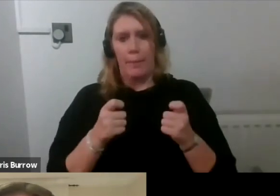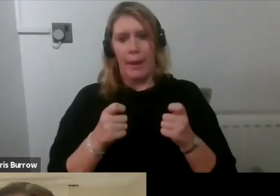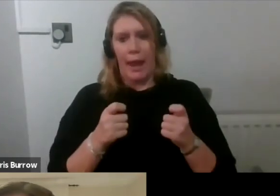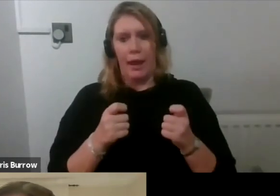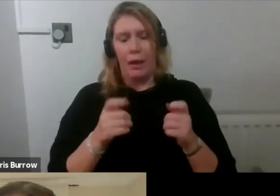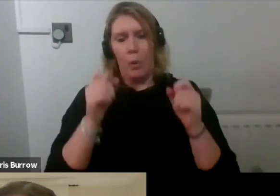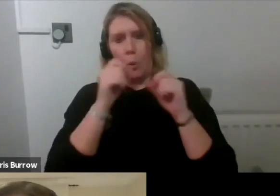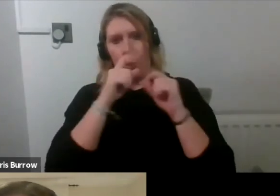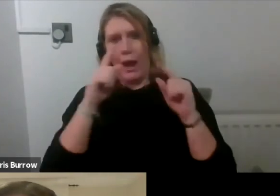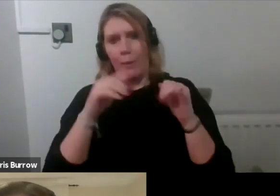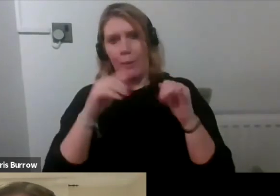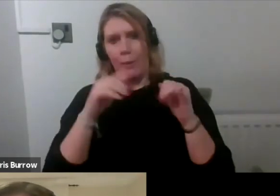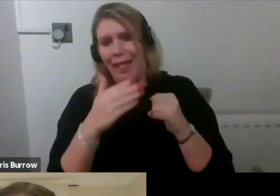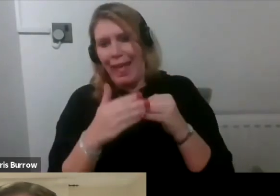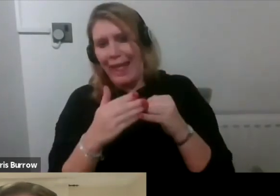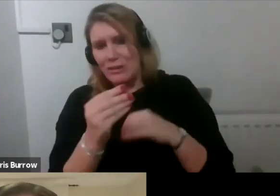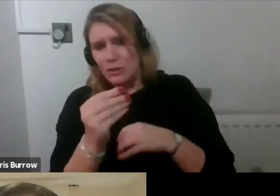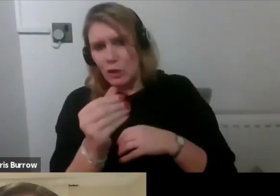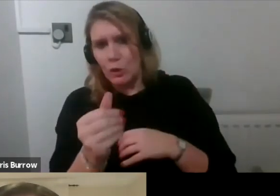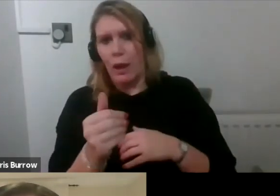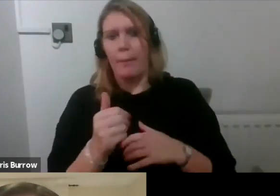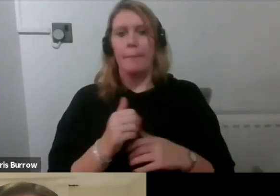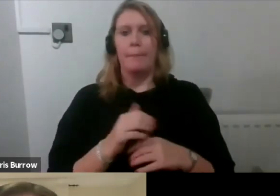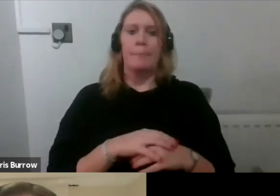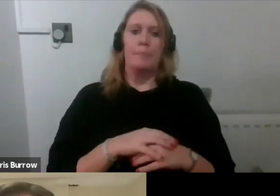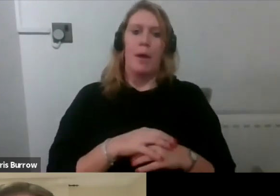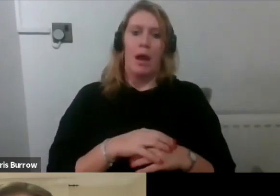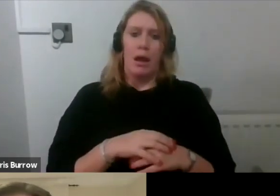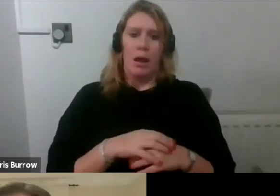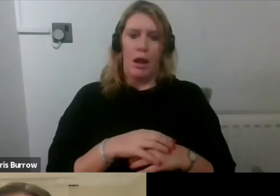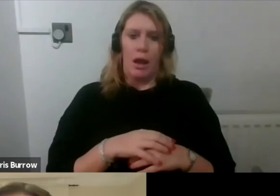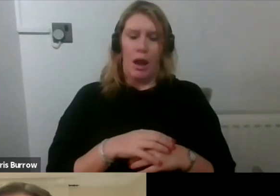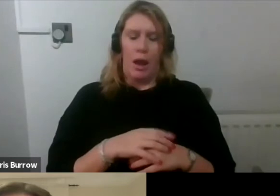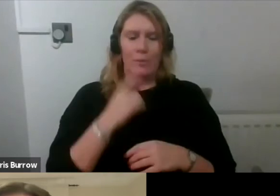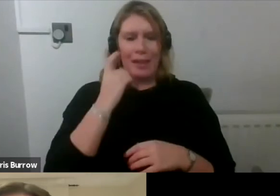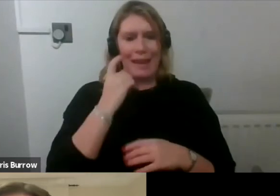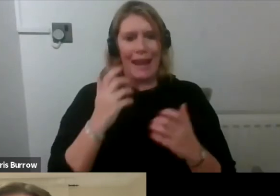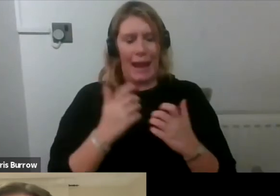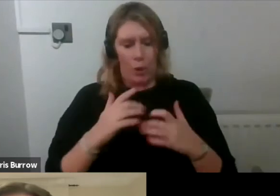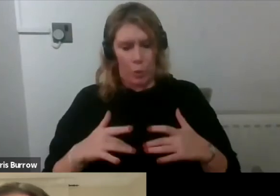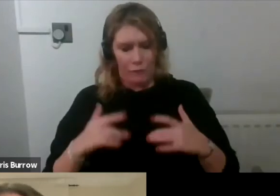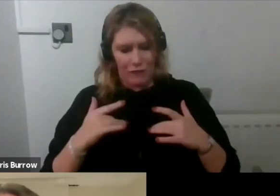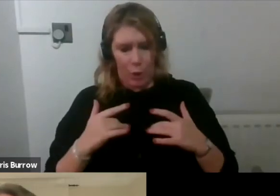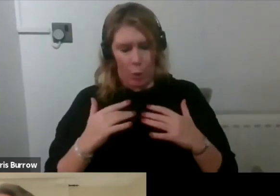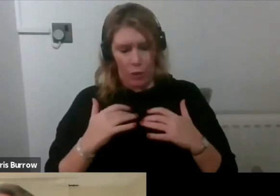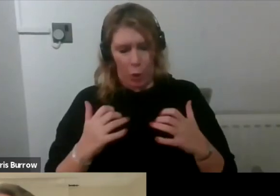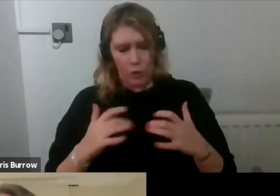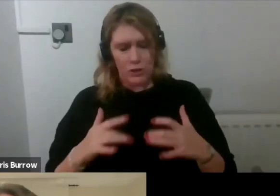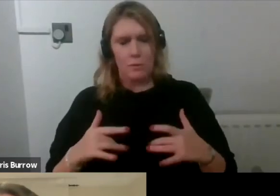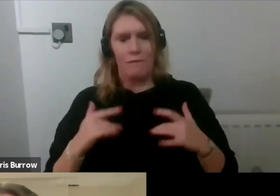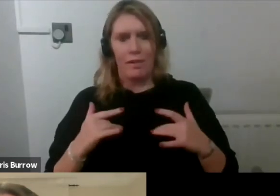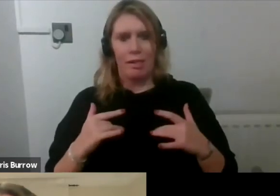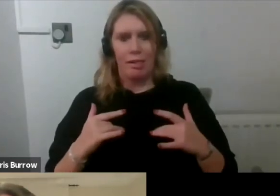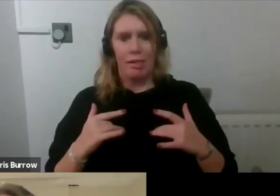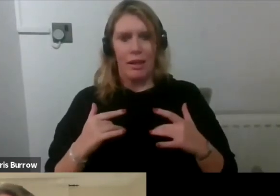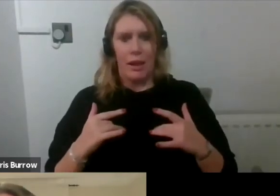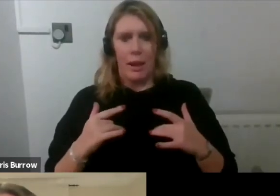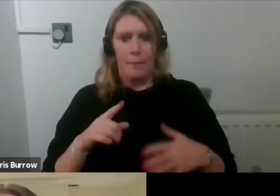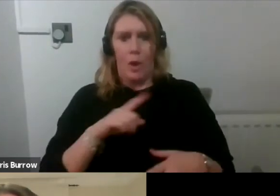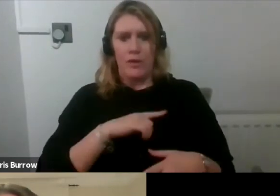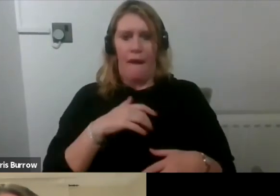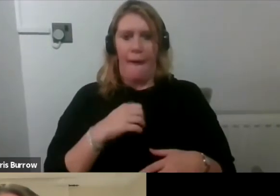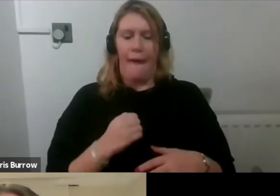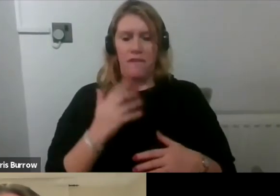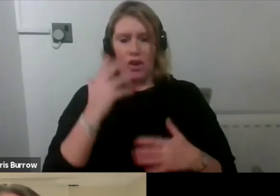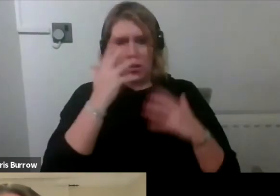but and I wondered how you feel about this, Stu, as well, and the audience, because I have a concern